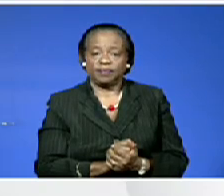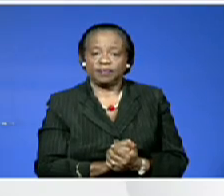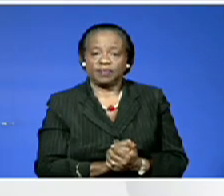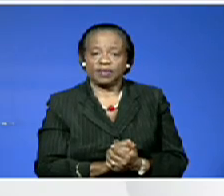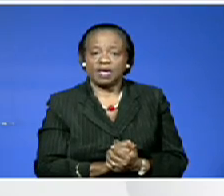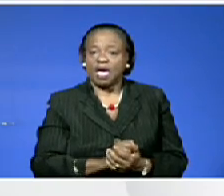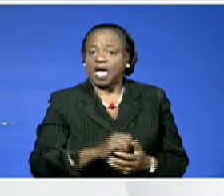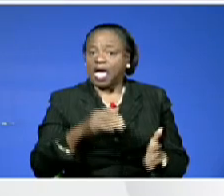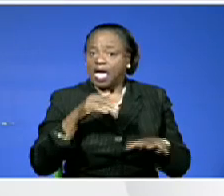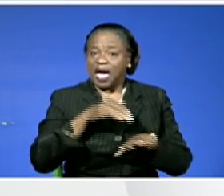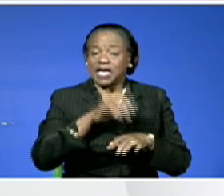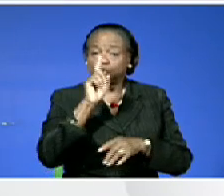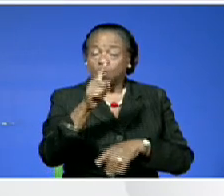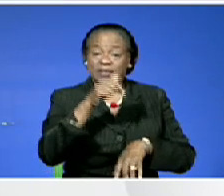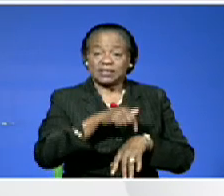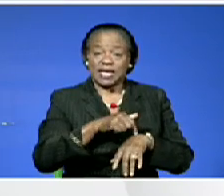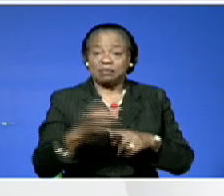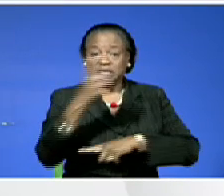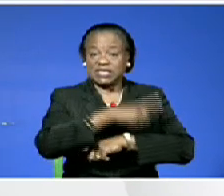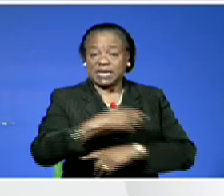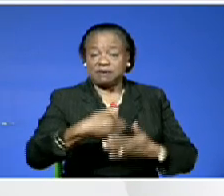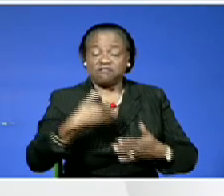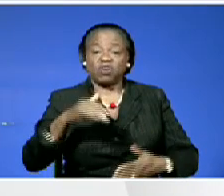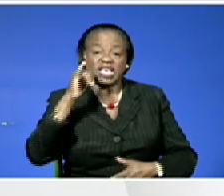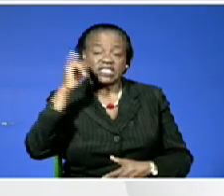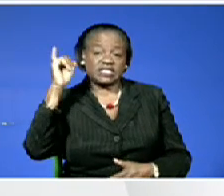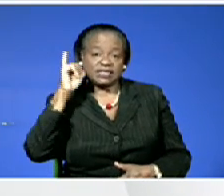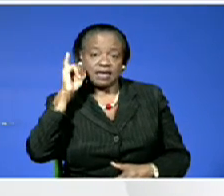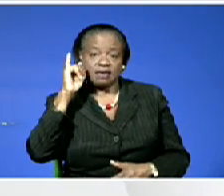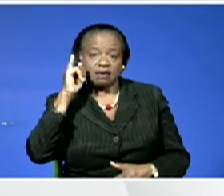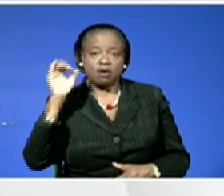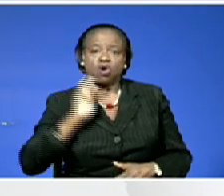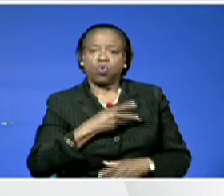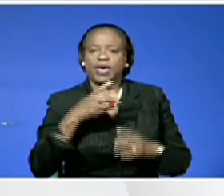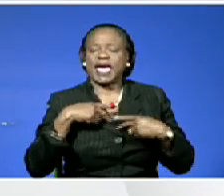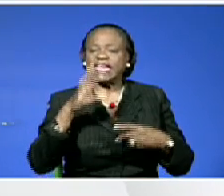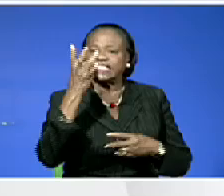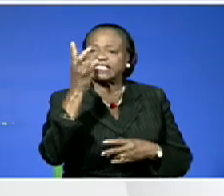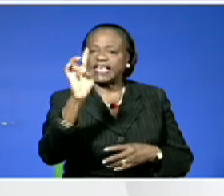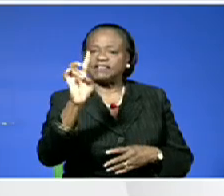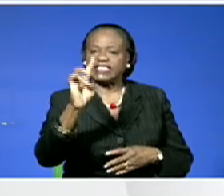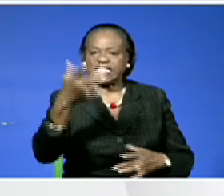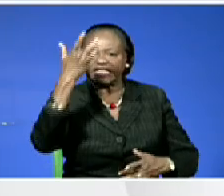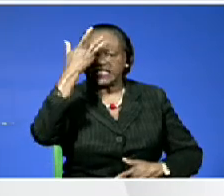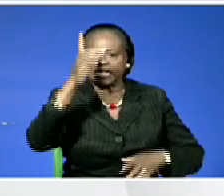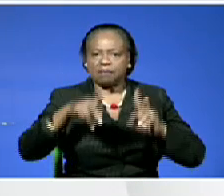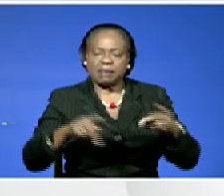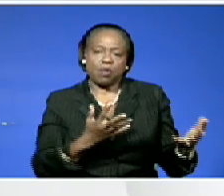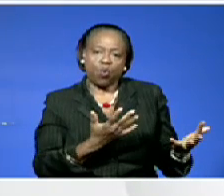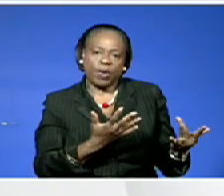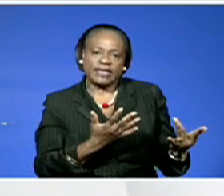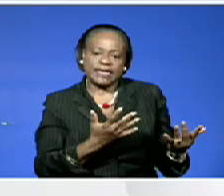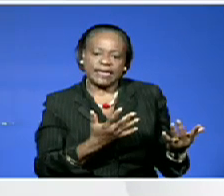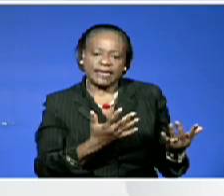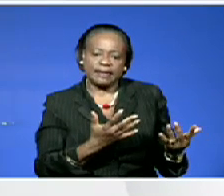At one time, day before yesterday, we would have had 17 patients awaiting